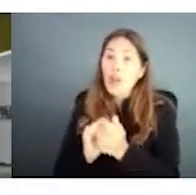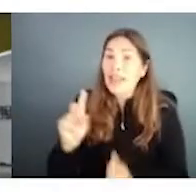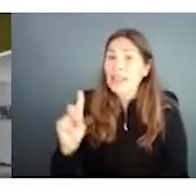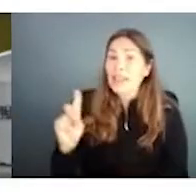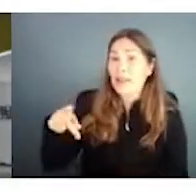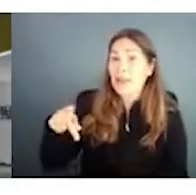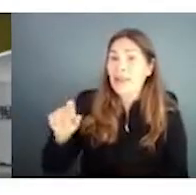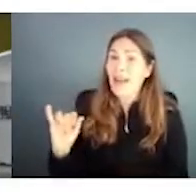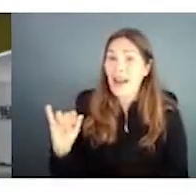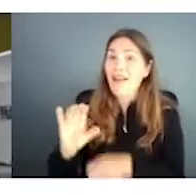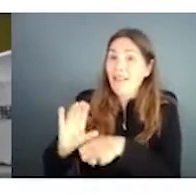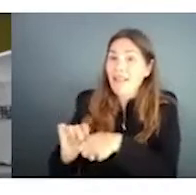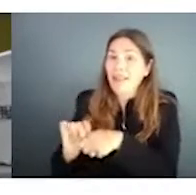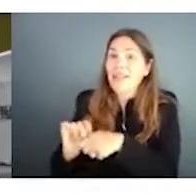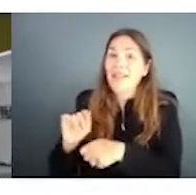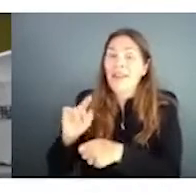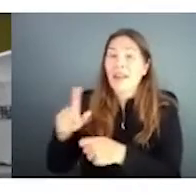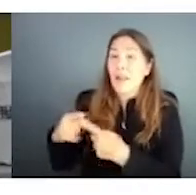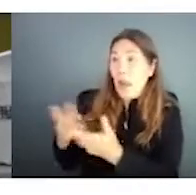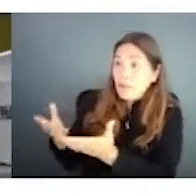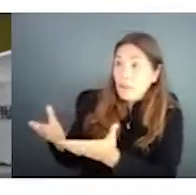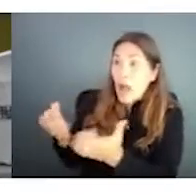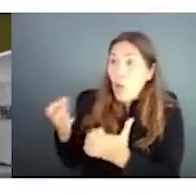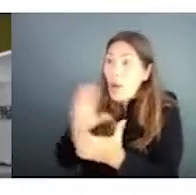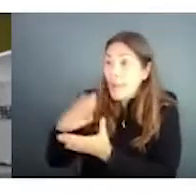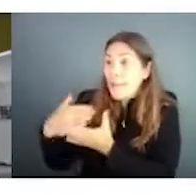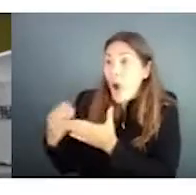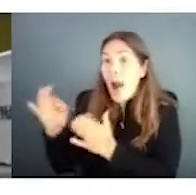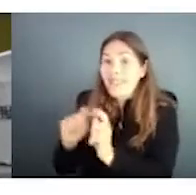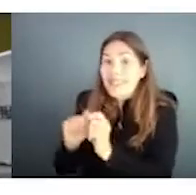about, asking to be a part of the teams